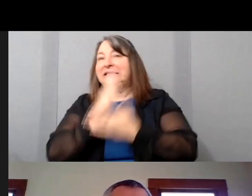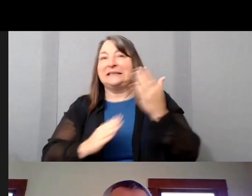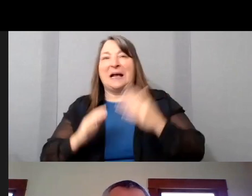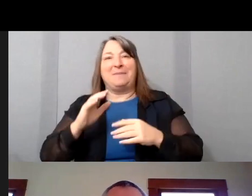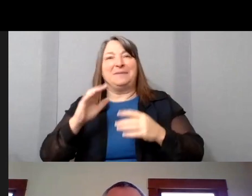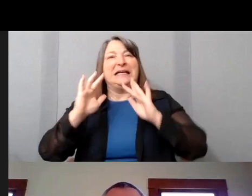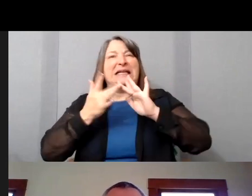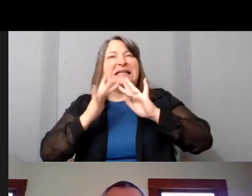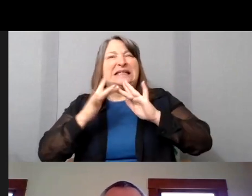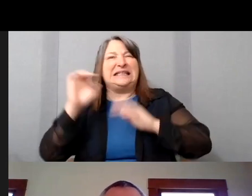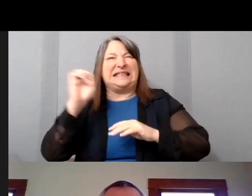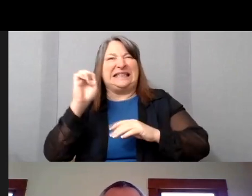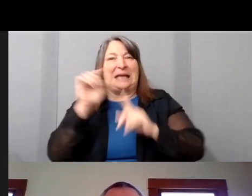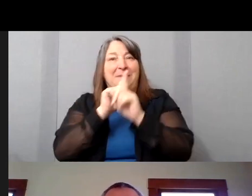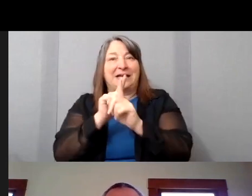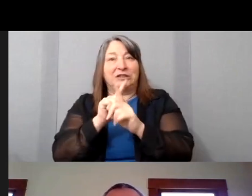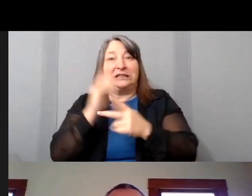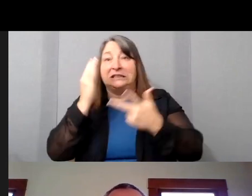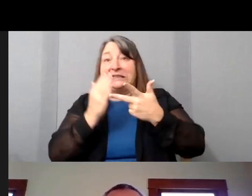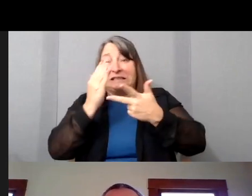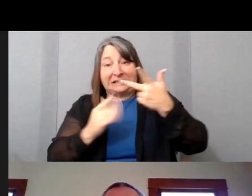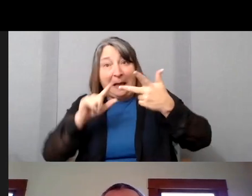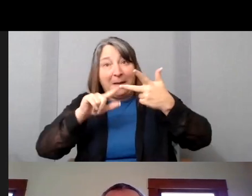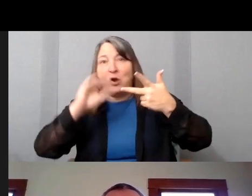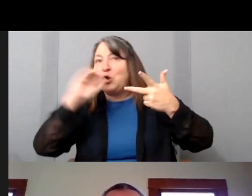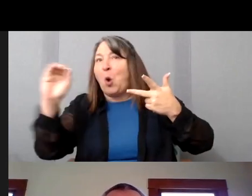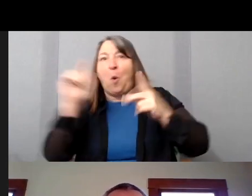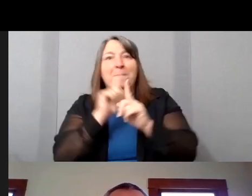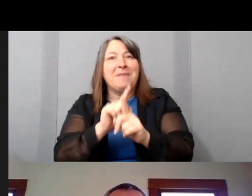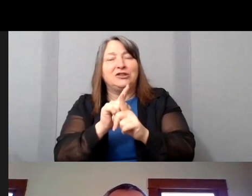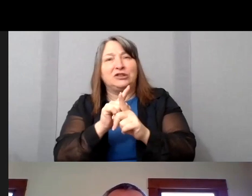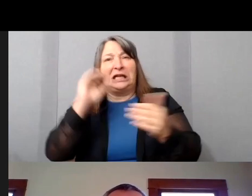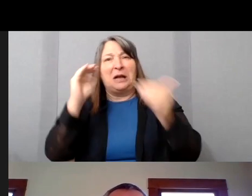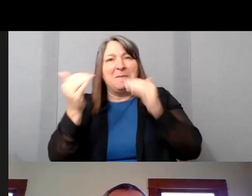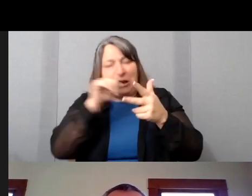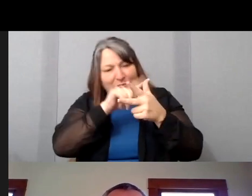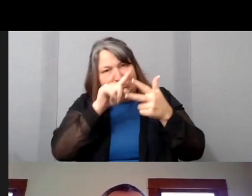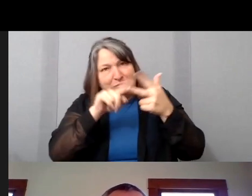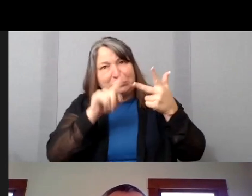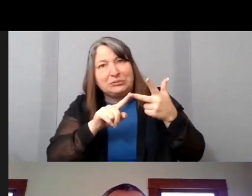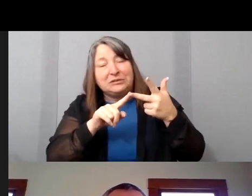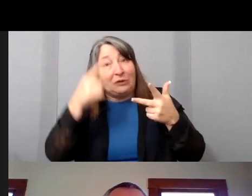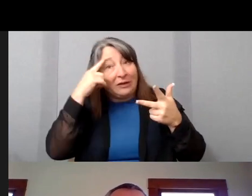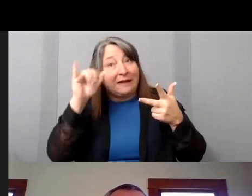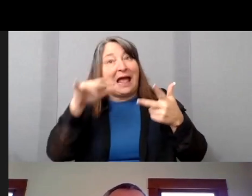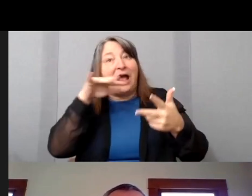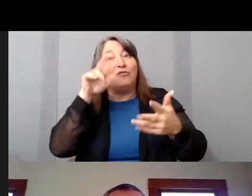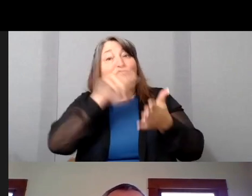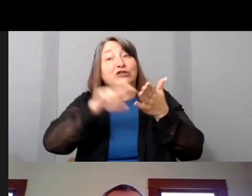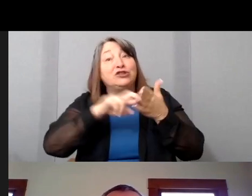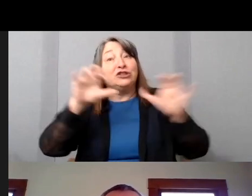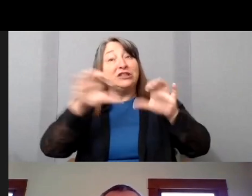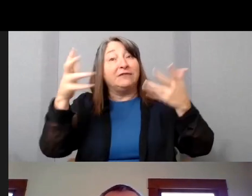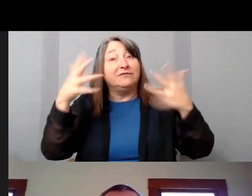no mentoring, and we see how that goes. You might think that type of study has been done before, but it really hasn't. And